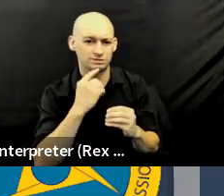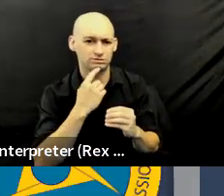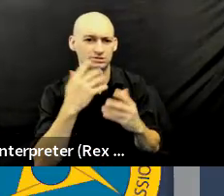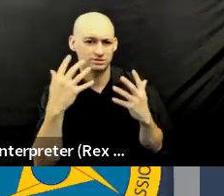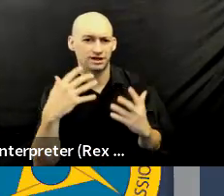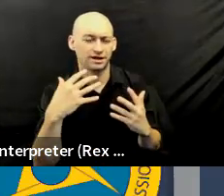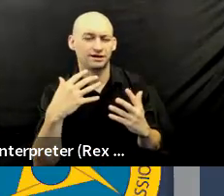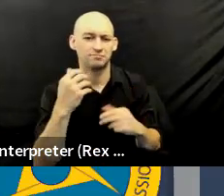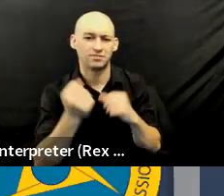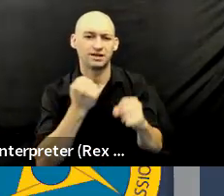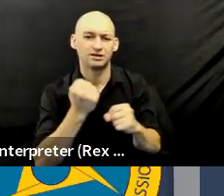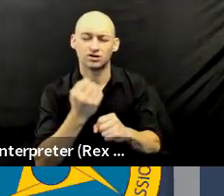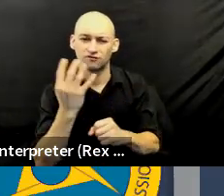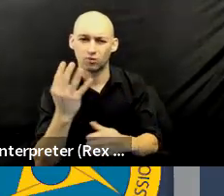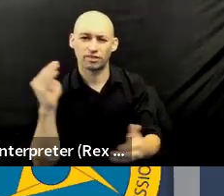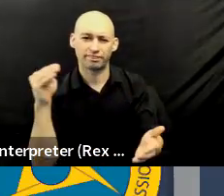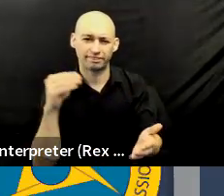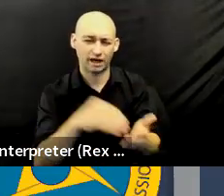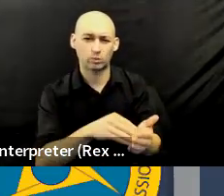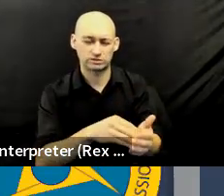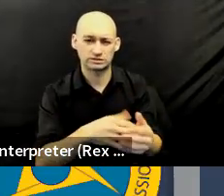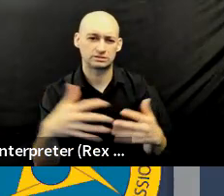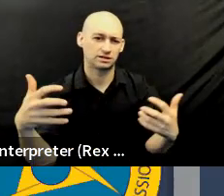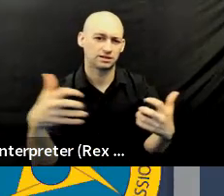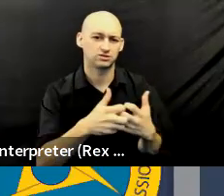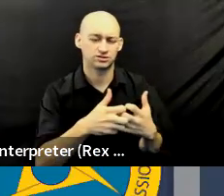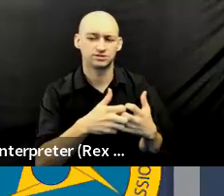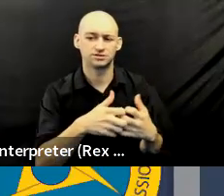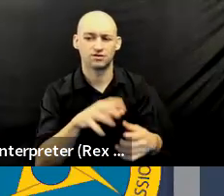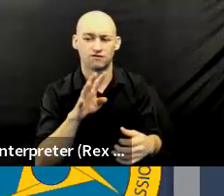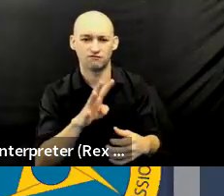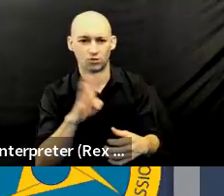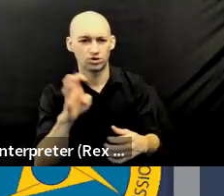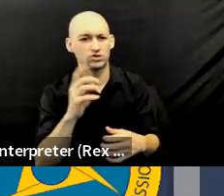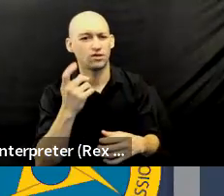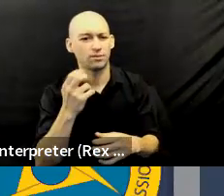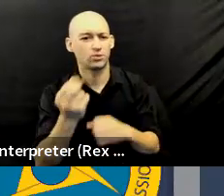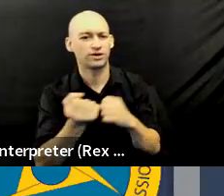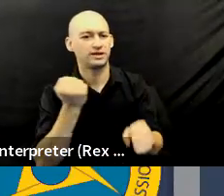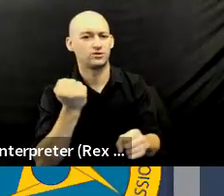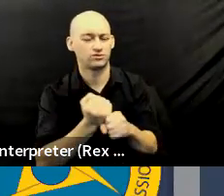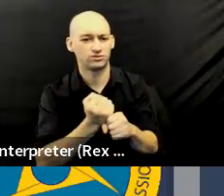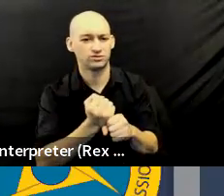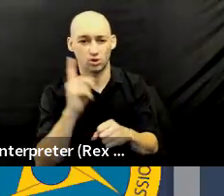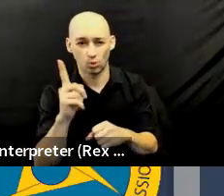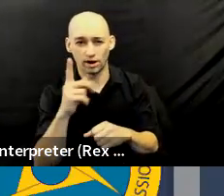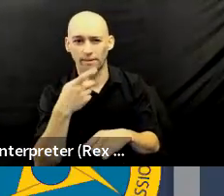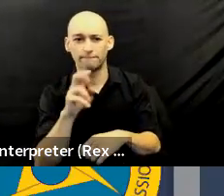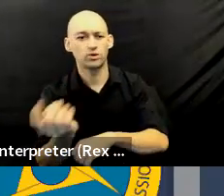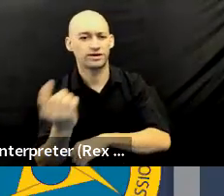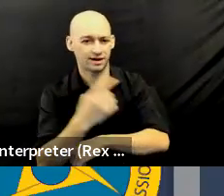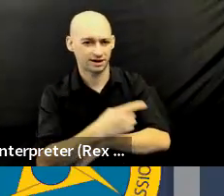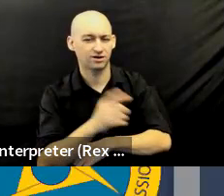years, 4,000 collisions. That's 400 a year. It's more than 1 a day,